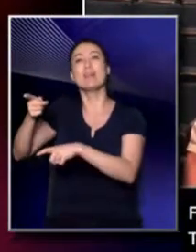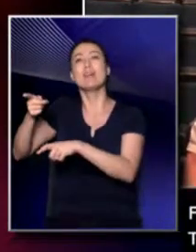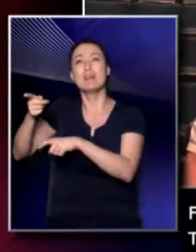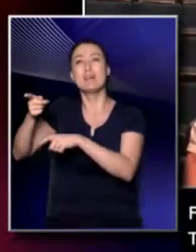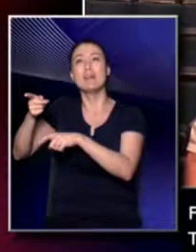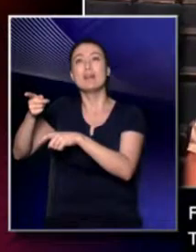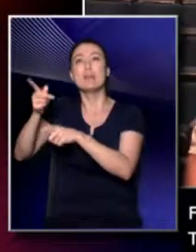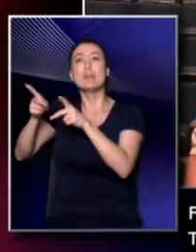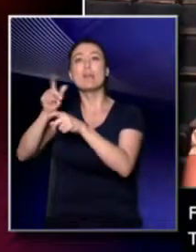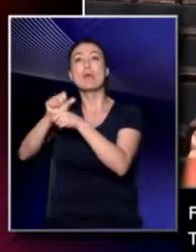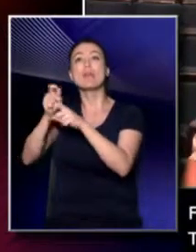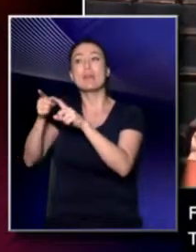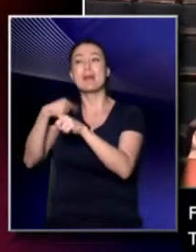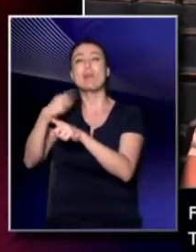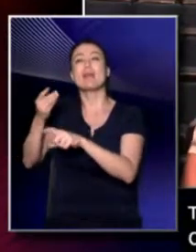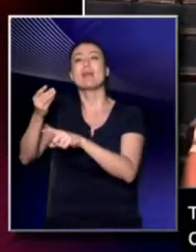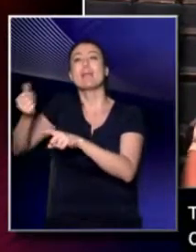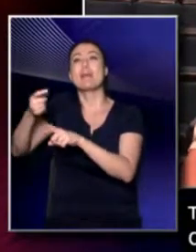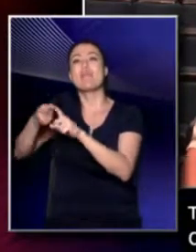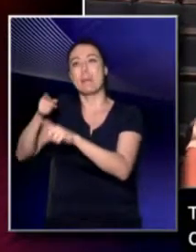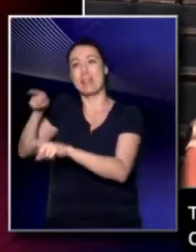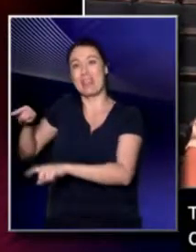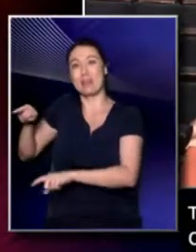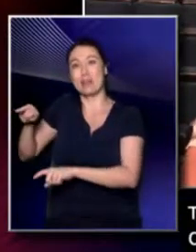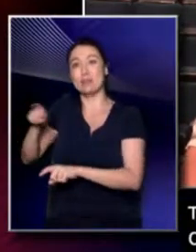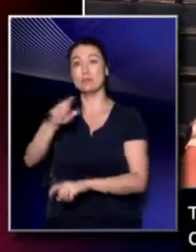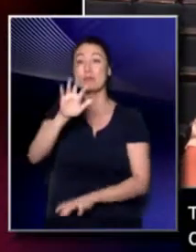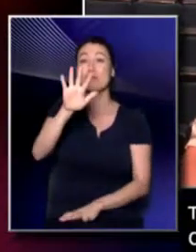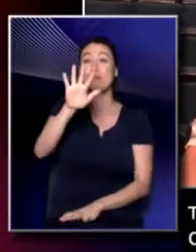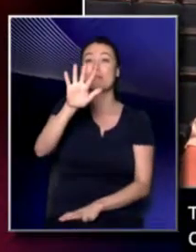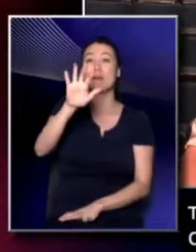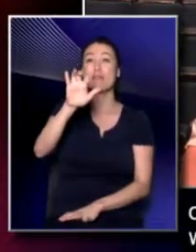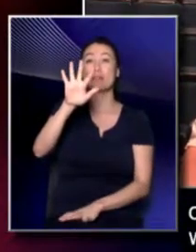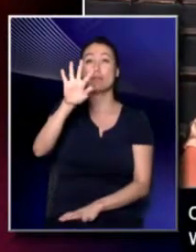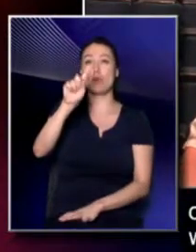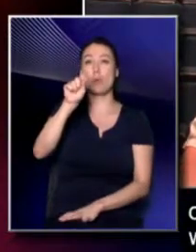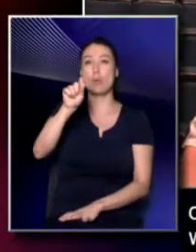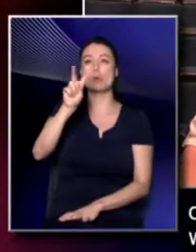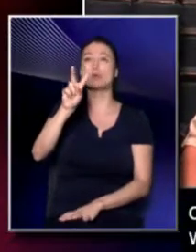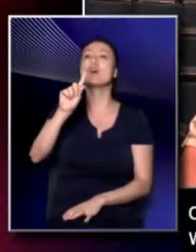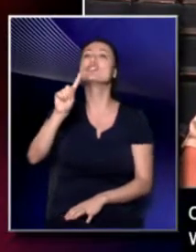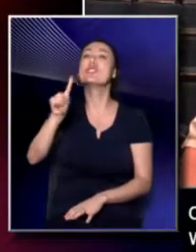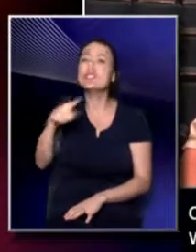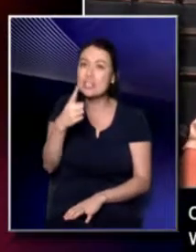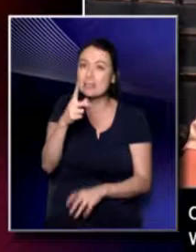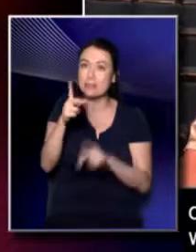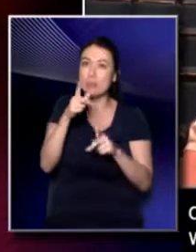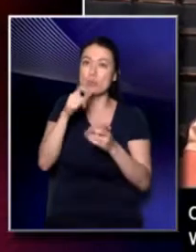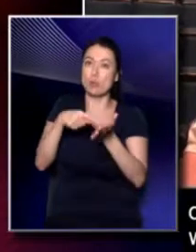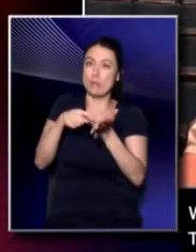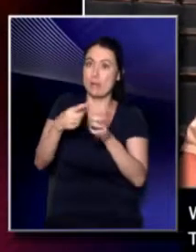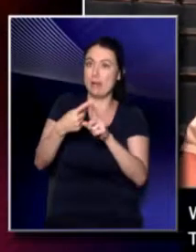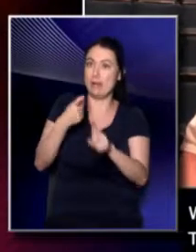those. So the 541.2 are just the people that are paid from appropriated funds.